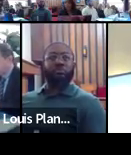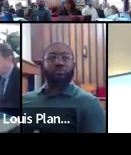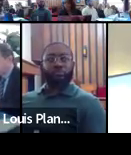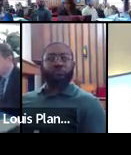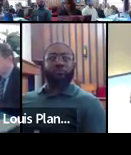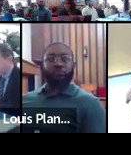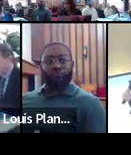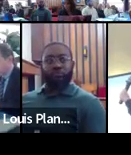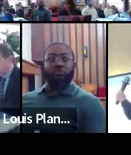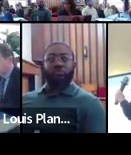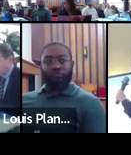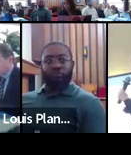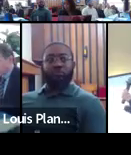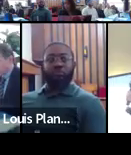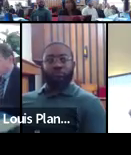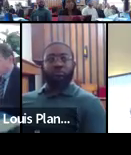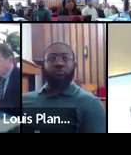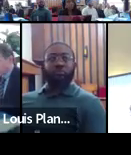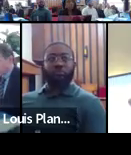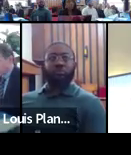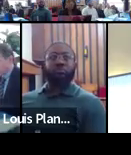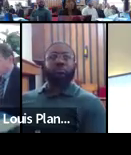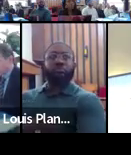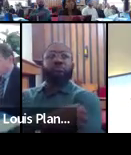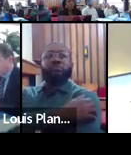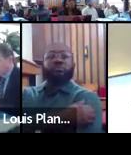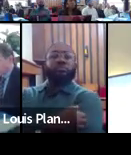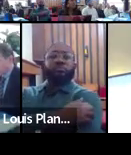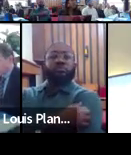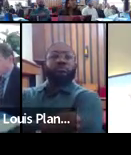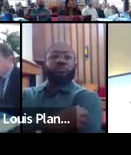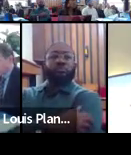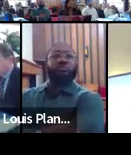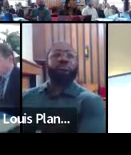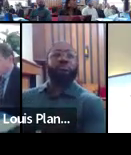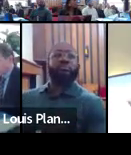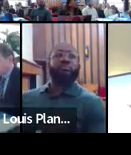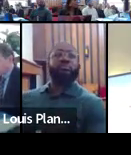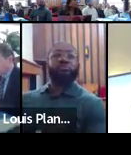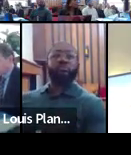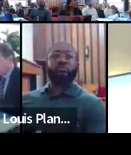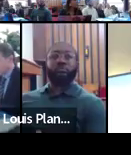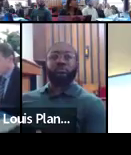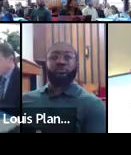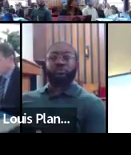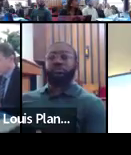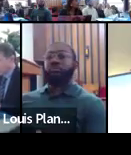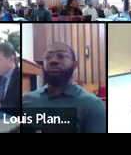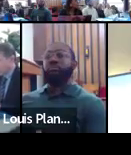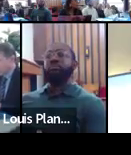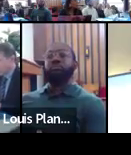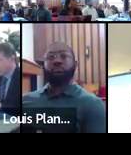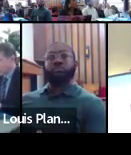commercial activity, and then also outline the opportunity for rehabilitation, new construction, and